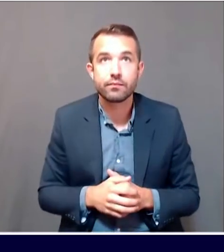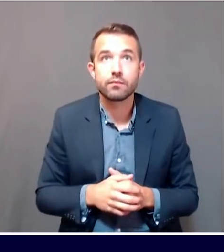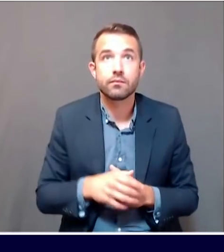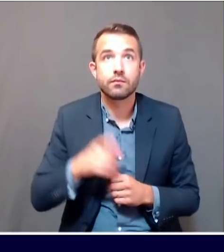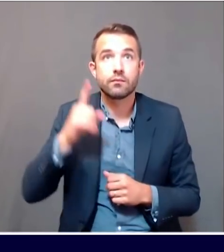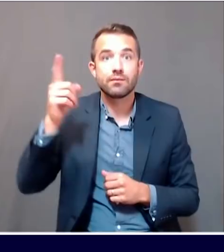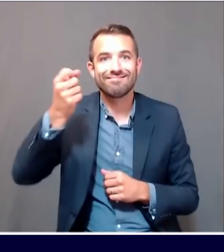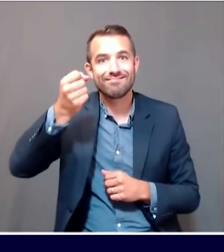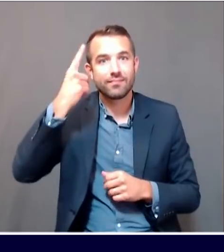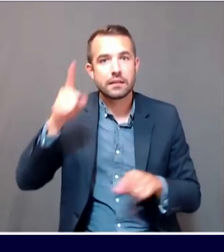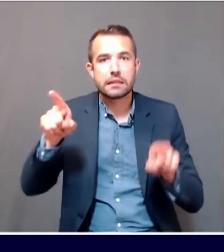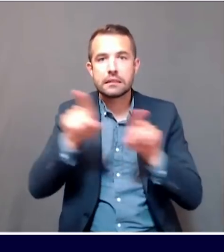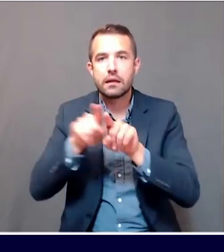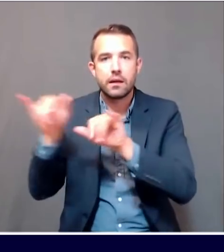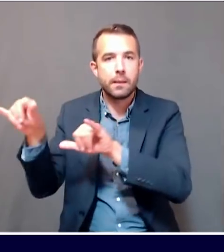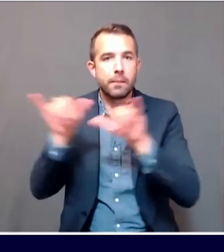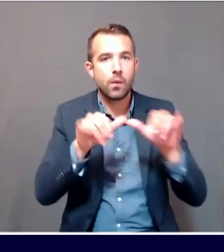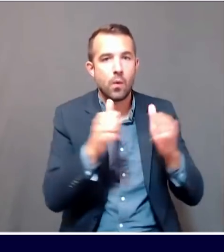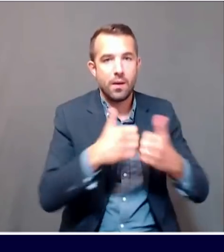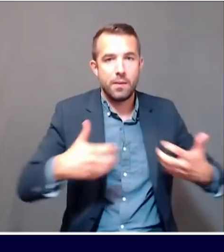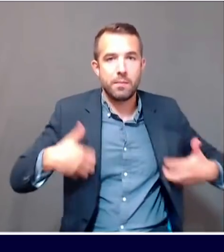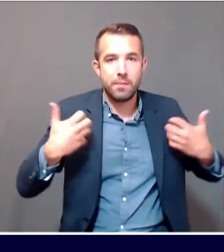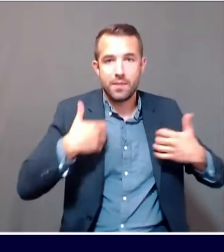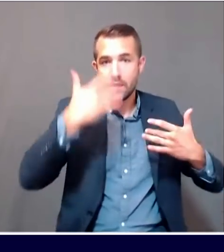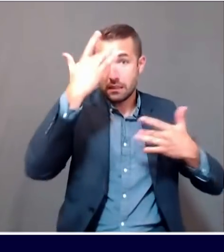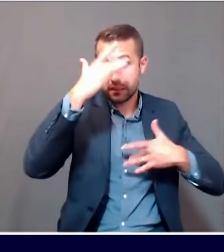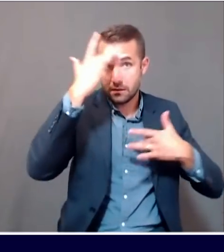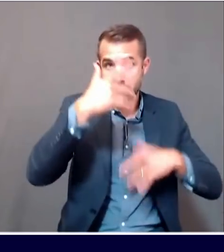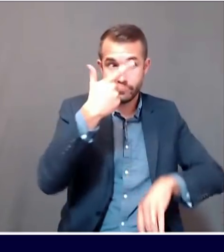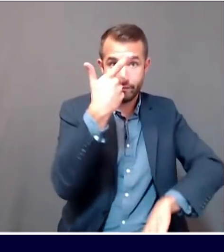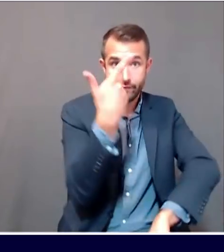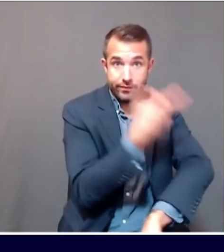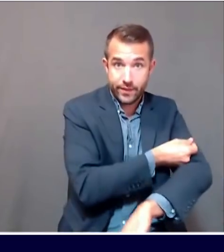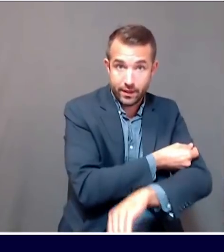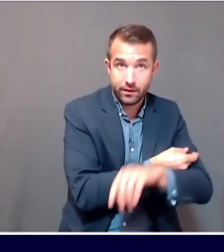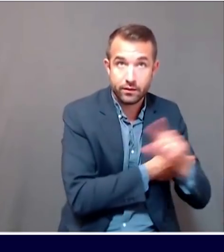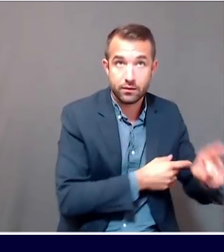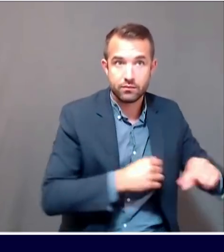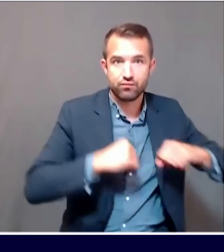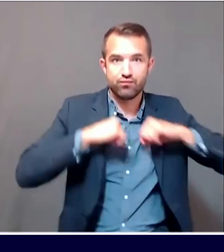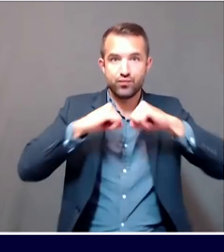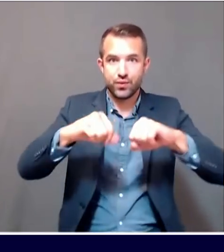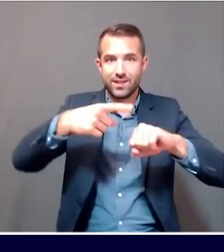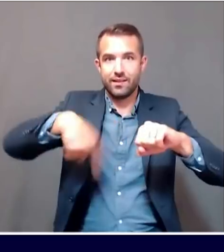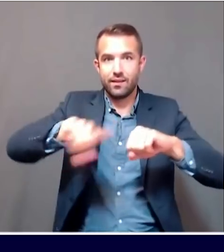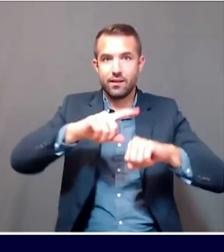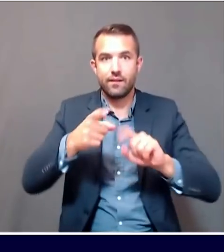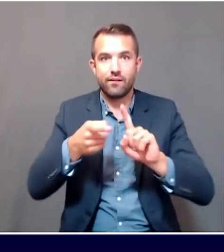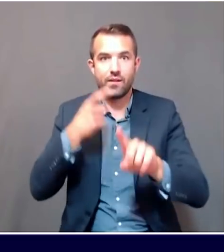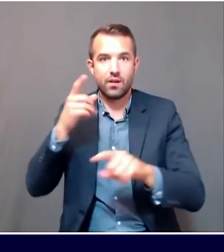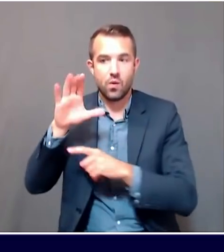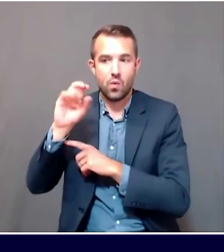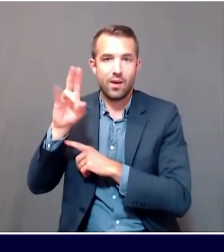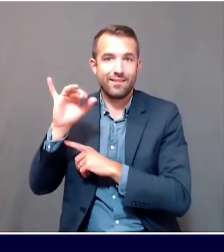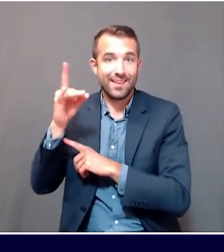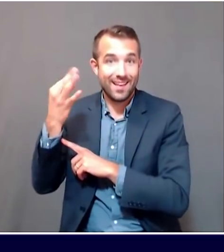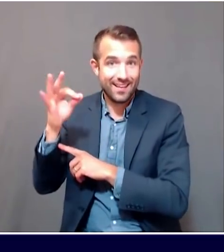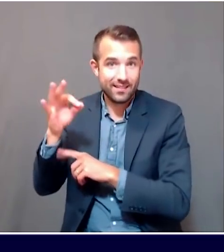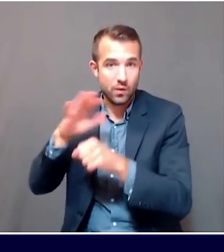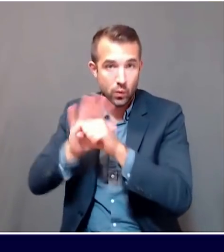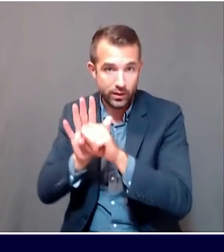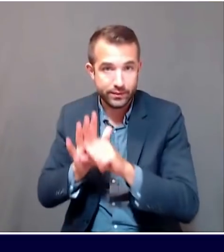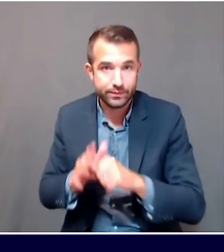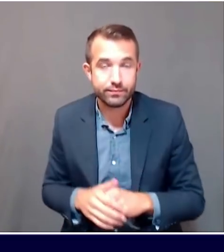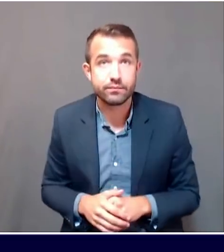study in monkeys found that the vaccine provided those monkeys protection from COVID-19. In May, the